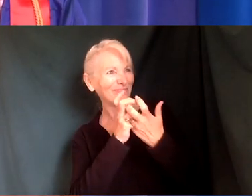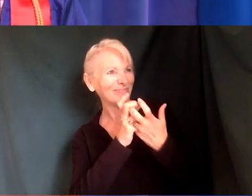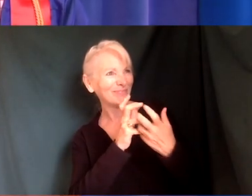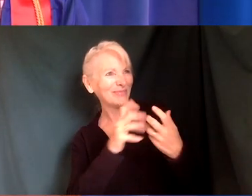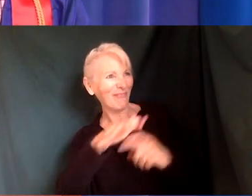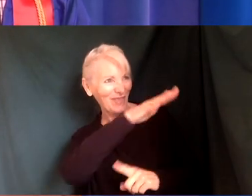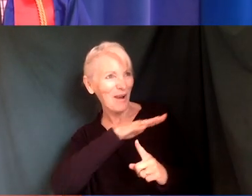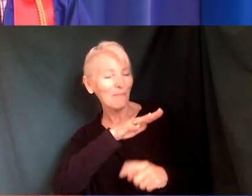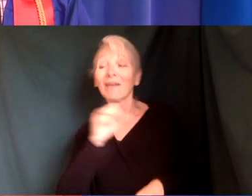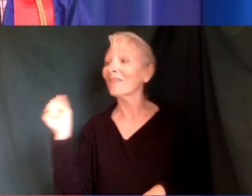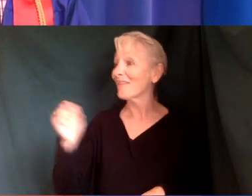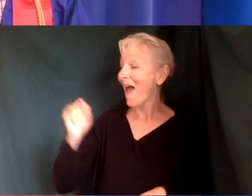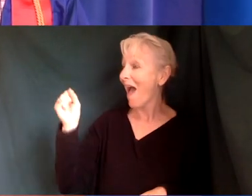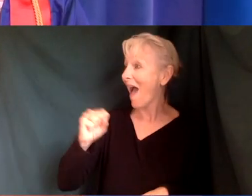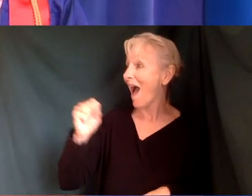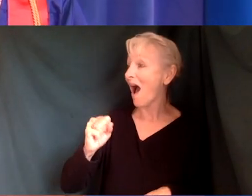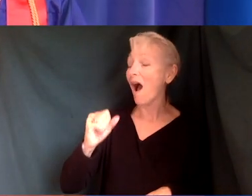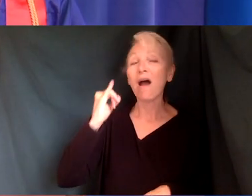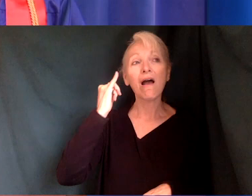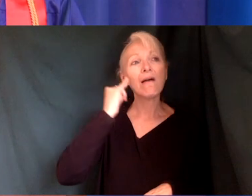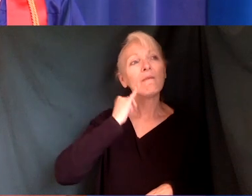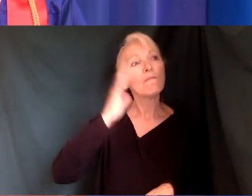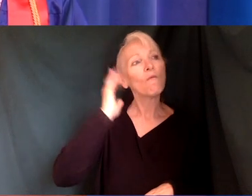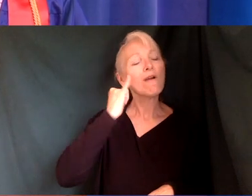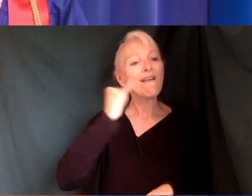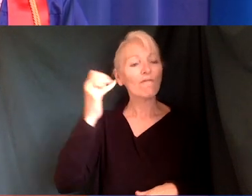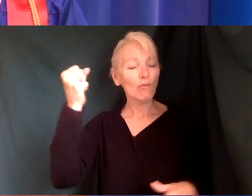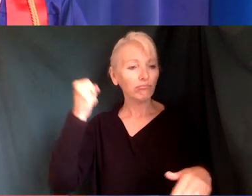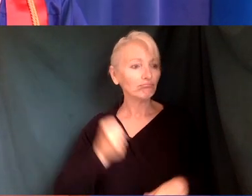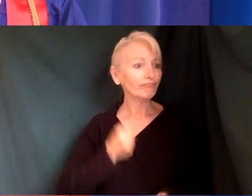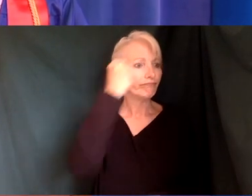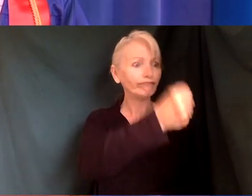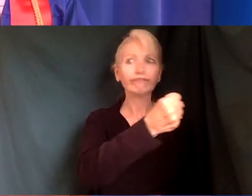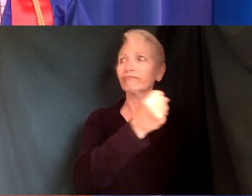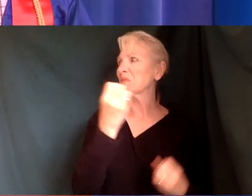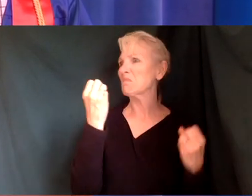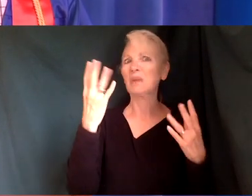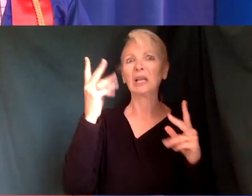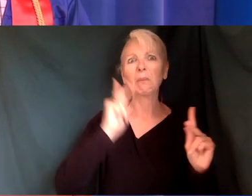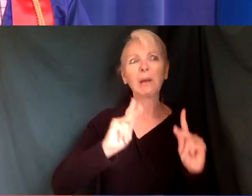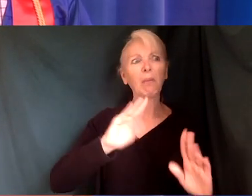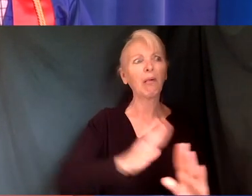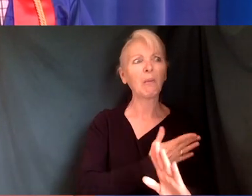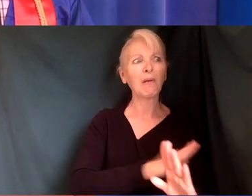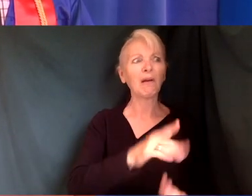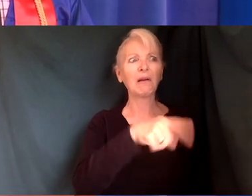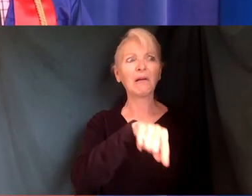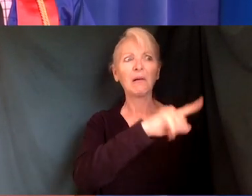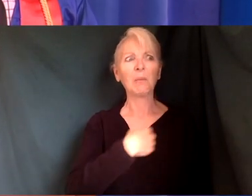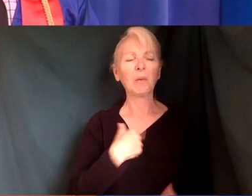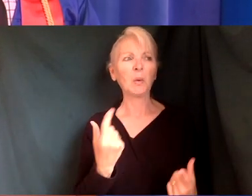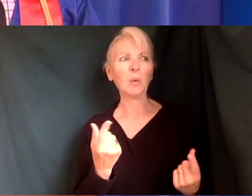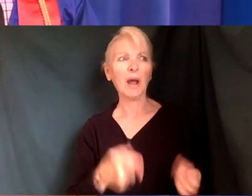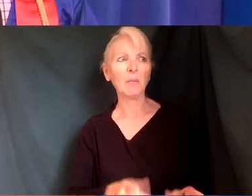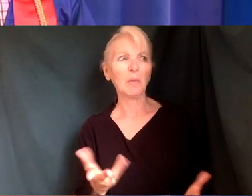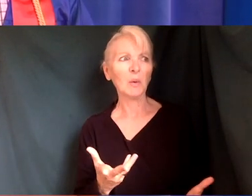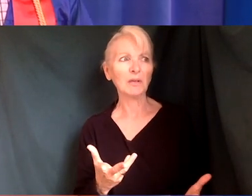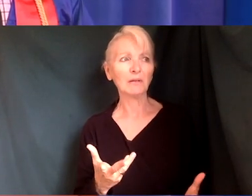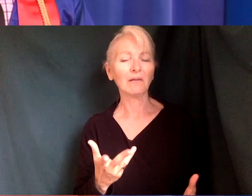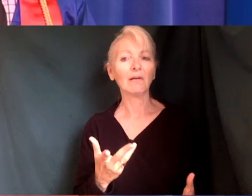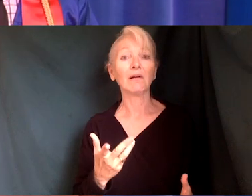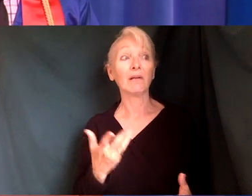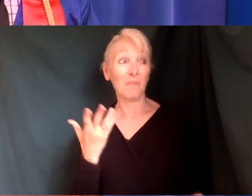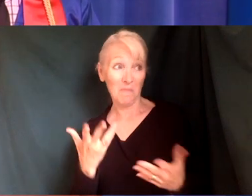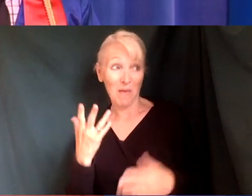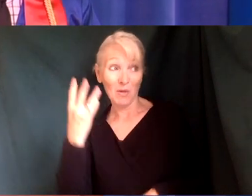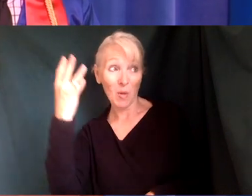example, what happens when someone who has never played an instrument is stuck in a room full of musicians for a day? Well, most likely